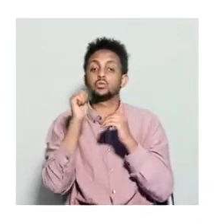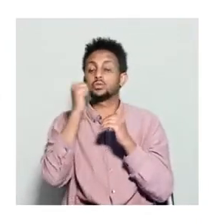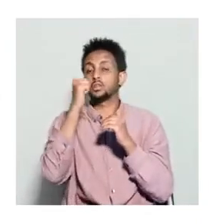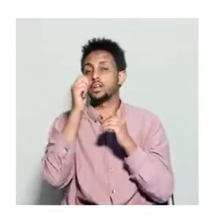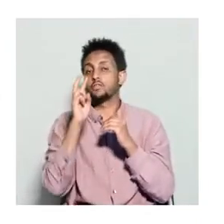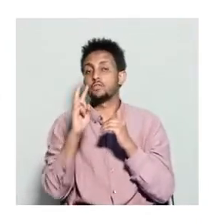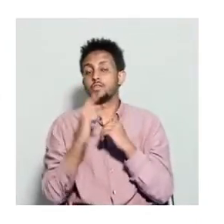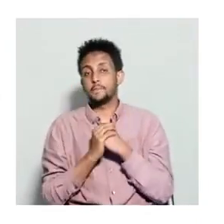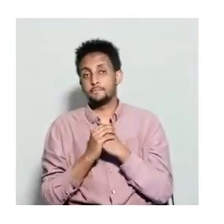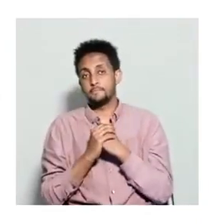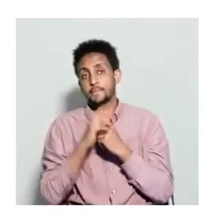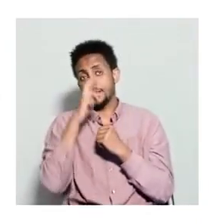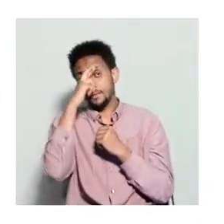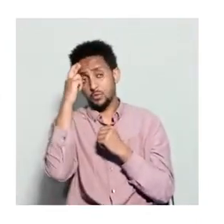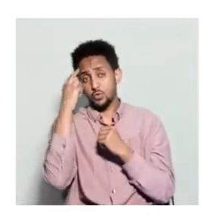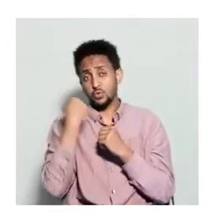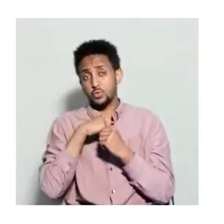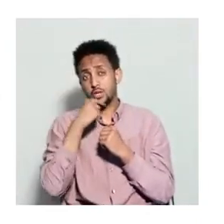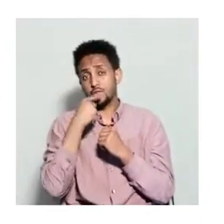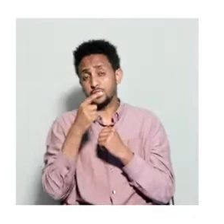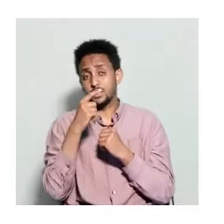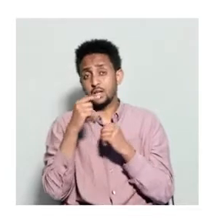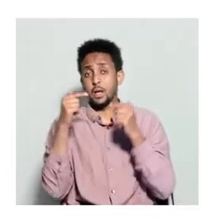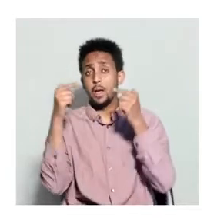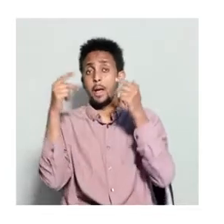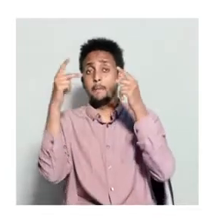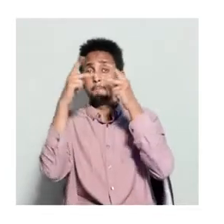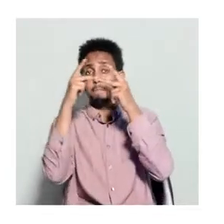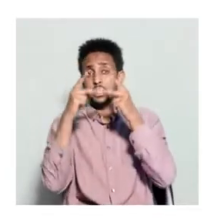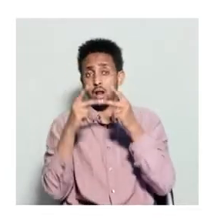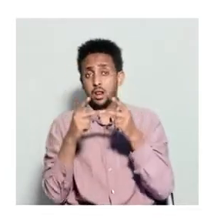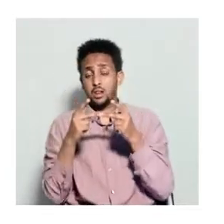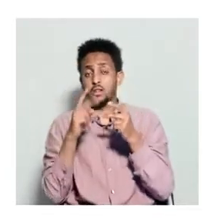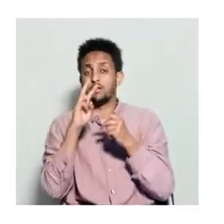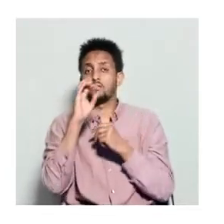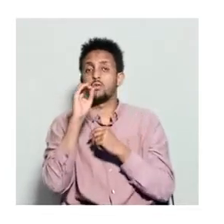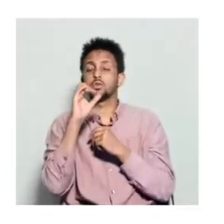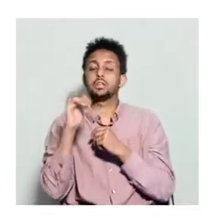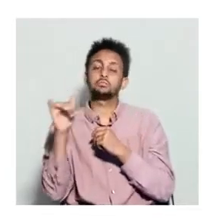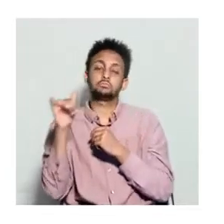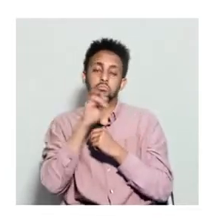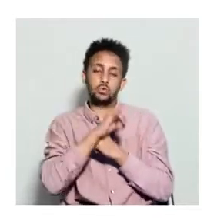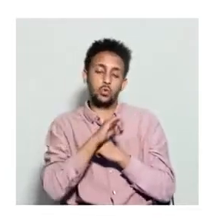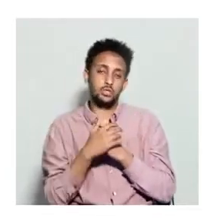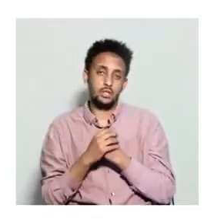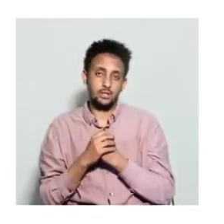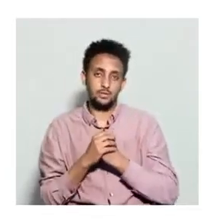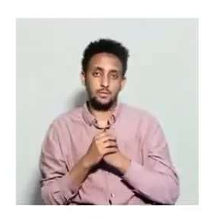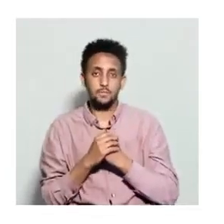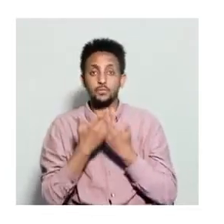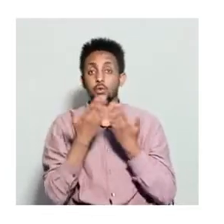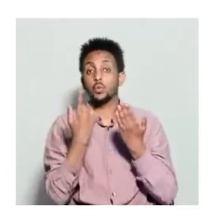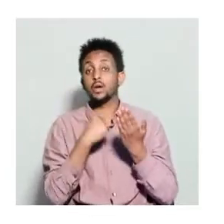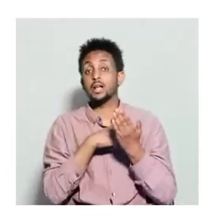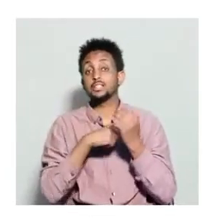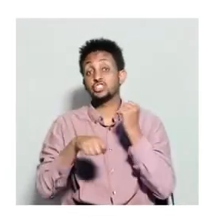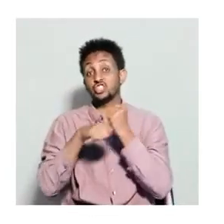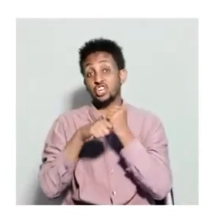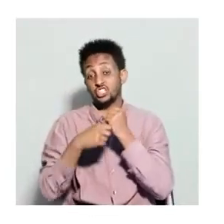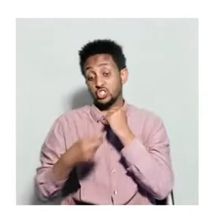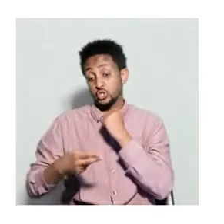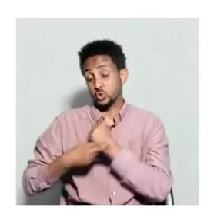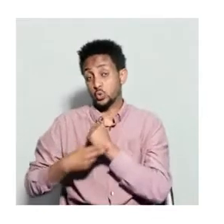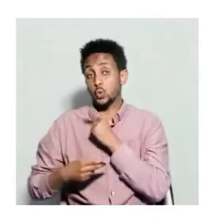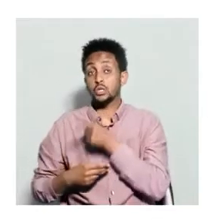volt. Because we have said that for parallel capacitors, the voltage remains constant. Whereas the charge stored on